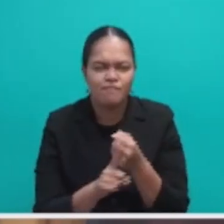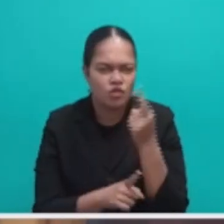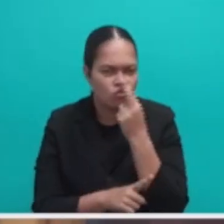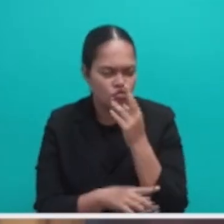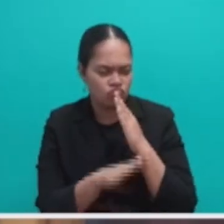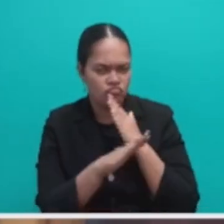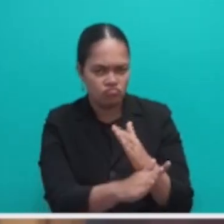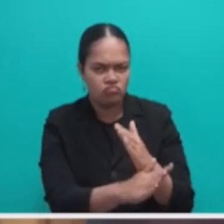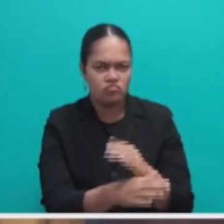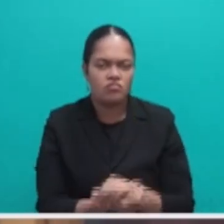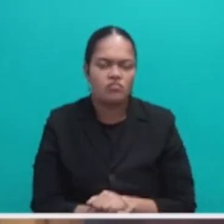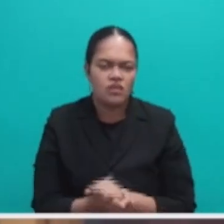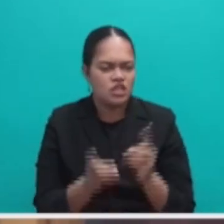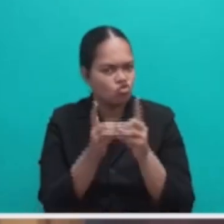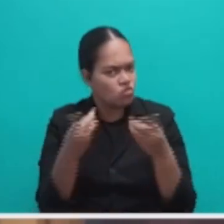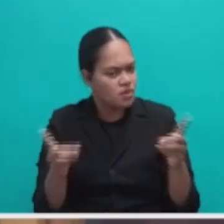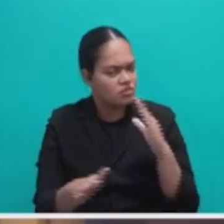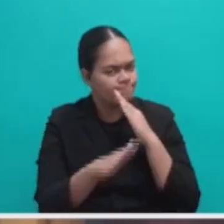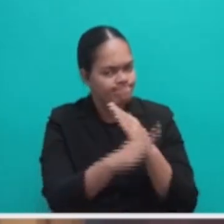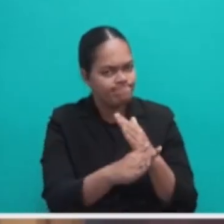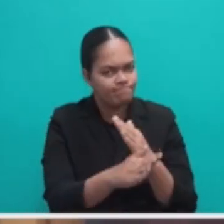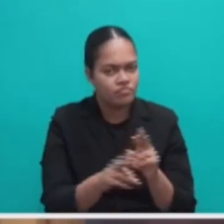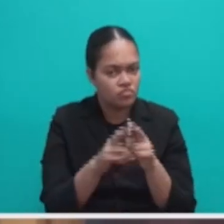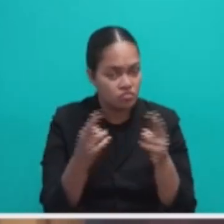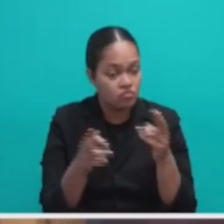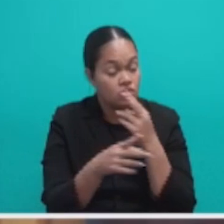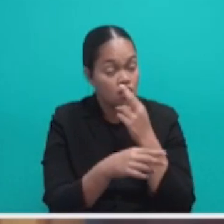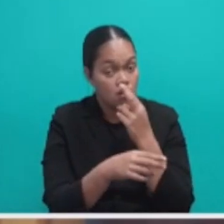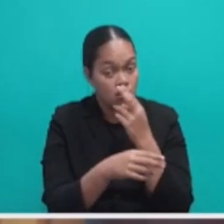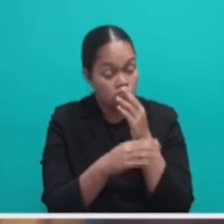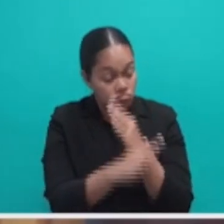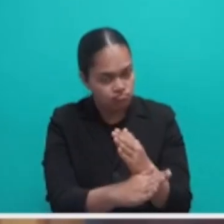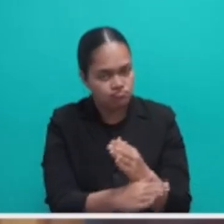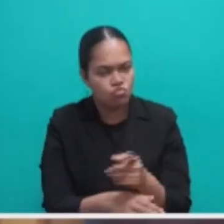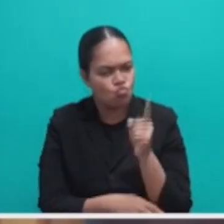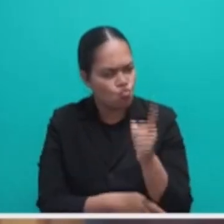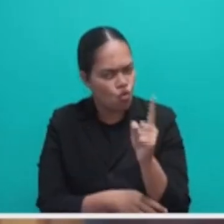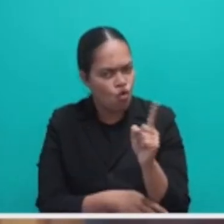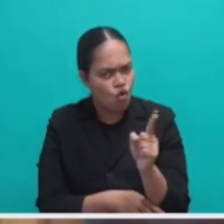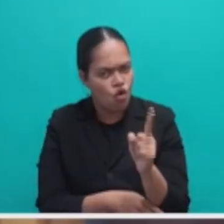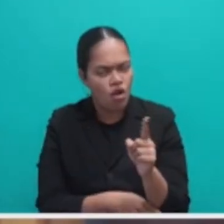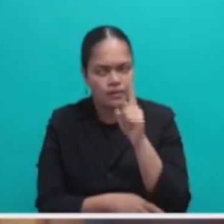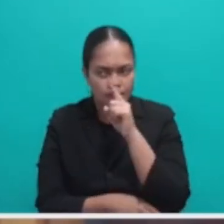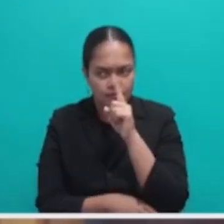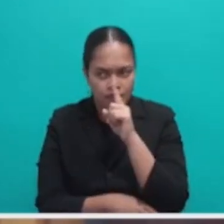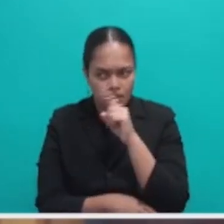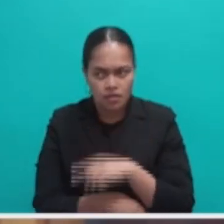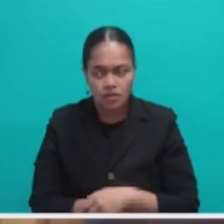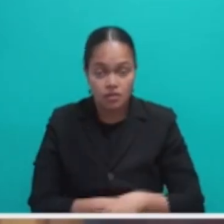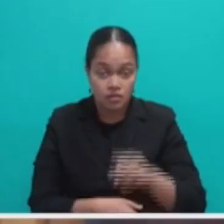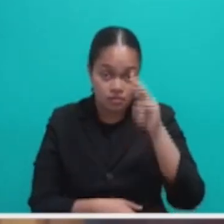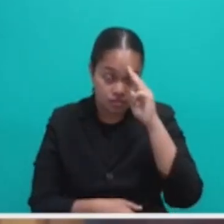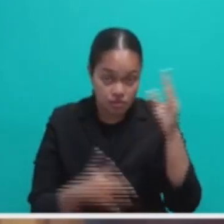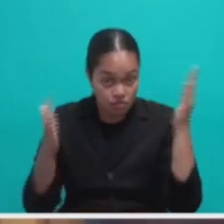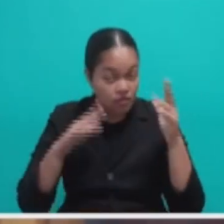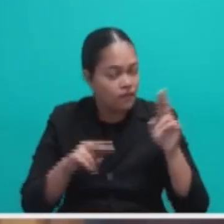racial discrimination. We will call it out. We will warn people about it. Mr. Speaker,